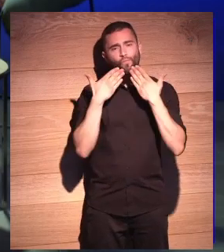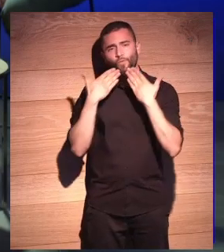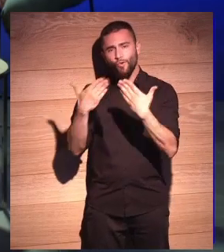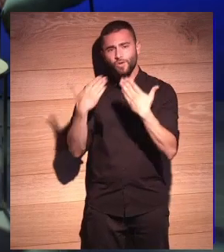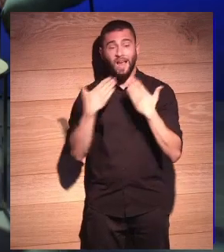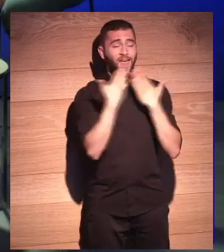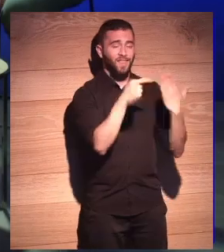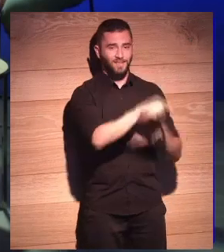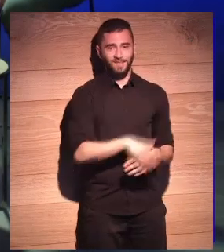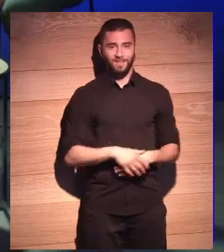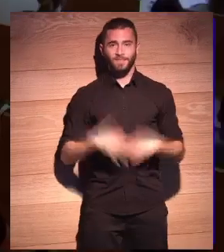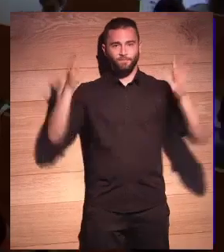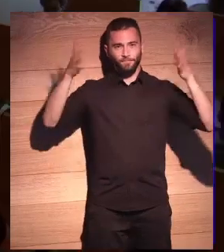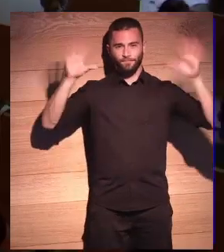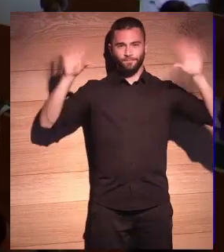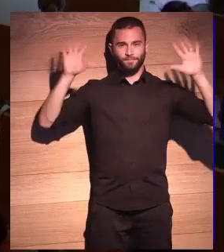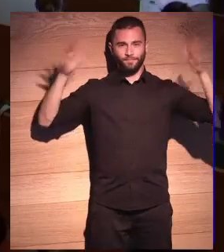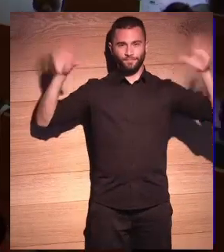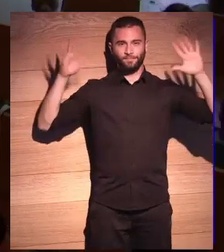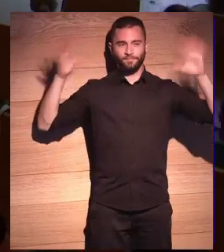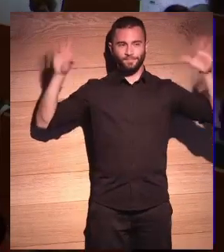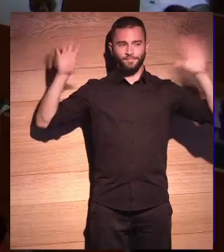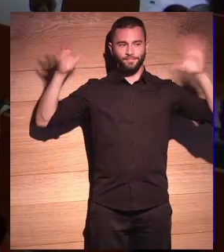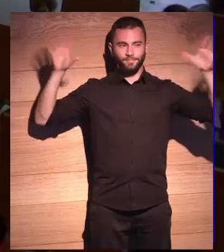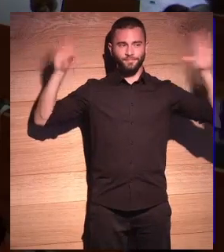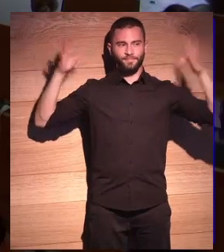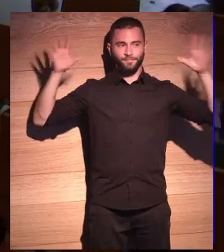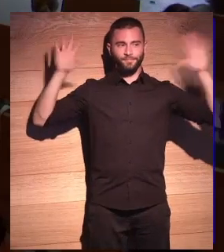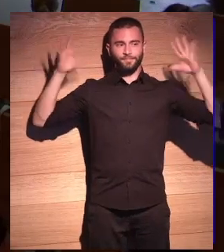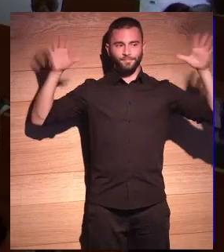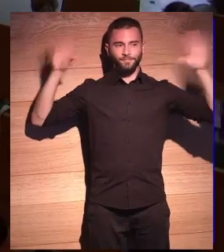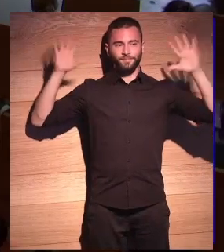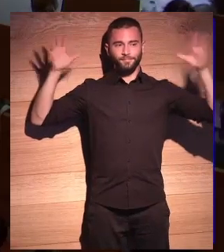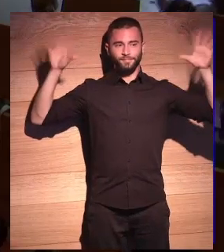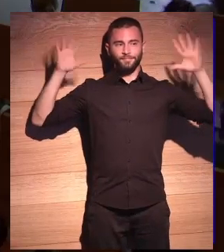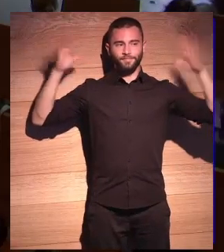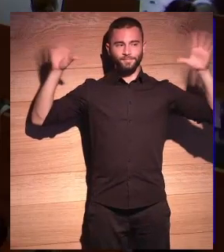all, and let's hear it for them.